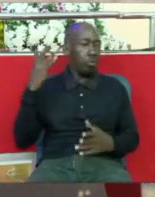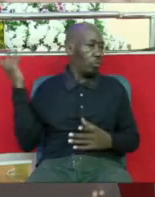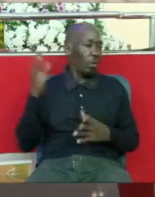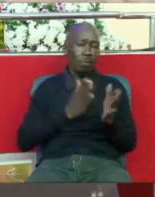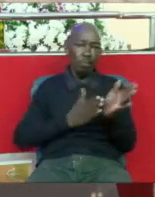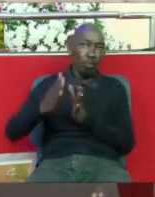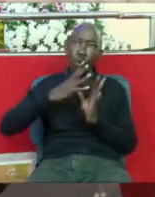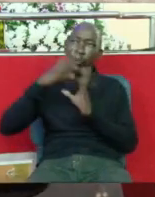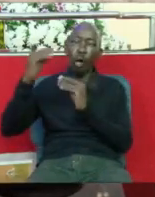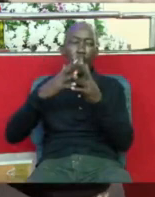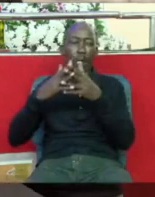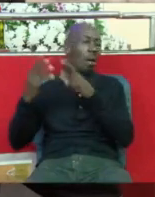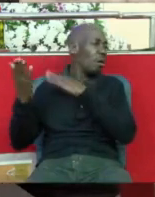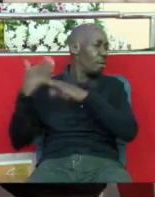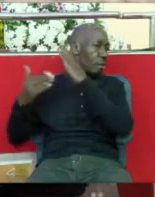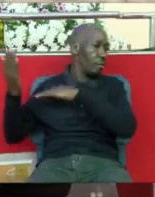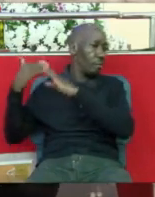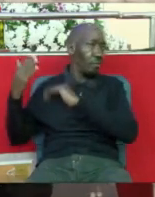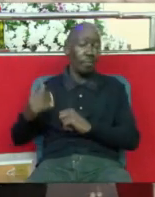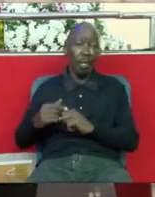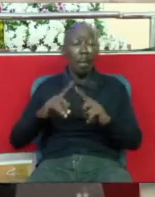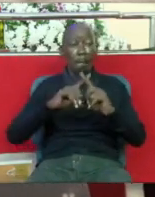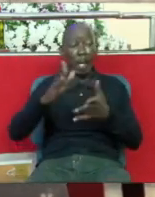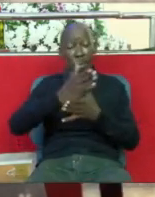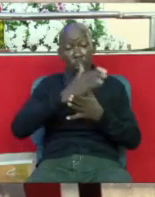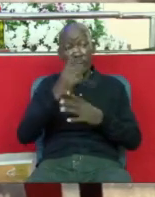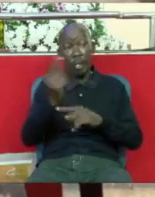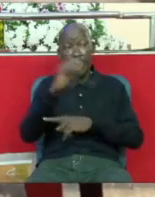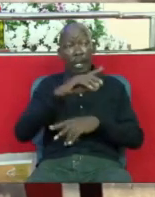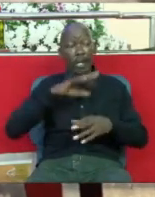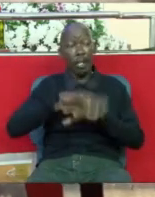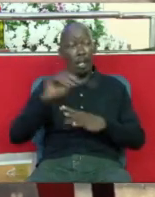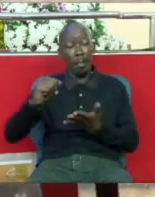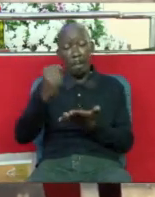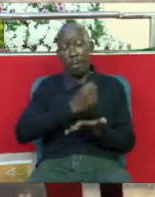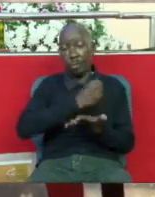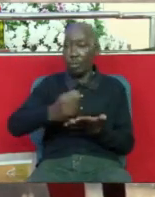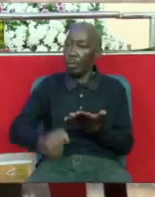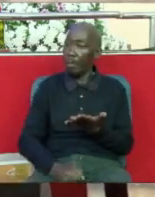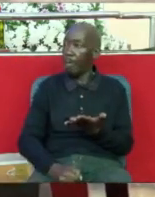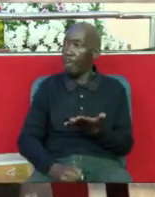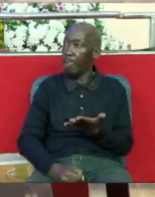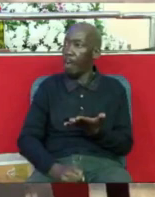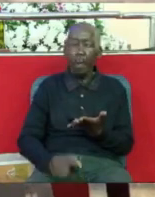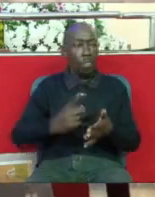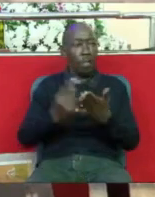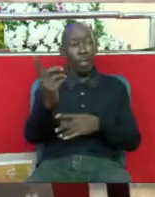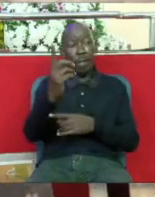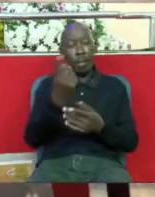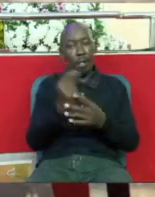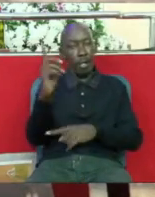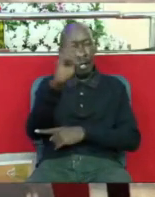ago. Nilikuwa nimefikiri kuenda Marekani zamani. But between the day I got my passport. Lakini kati ya siku ambayo nilipata passport yangu. And the day